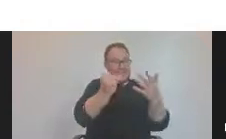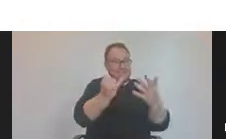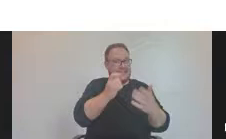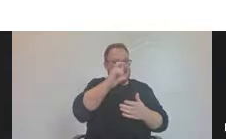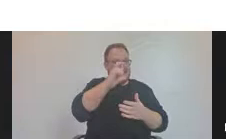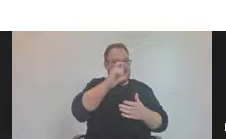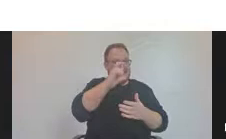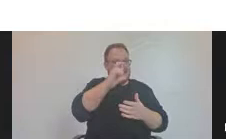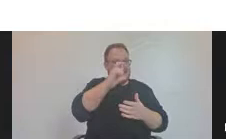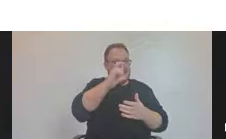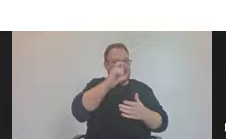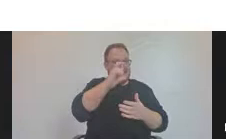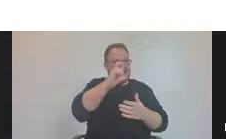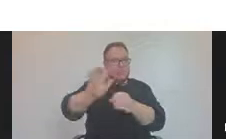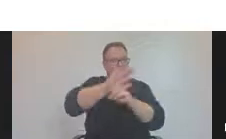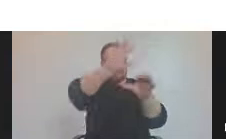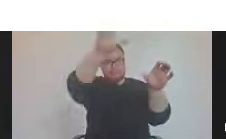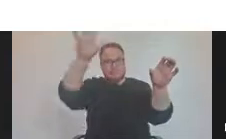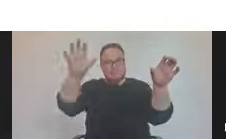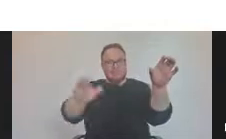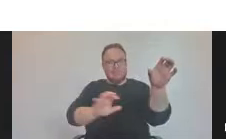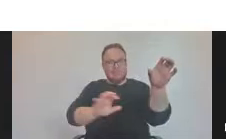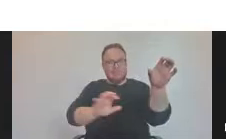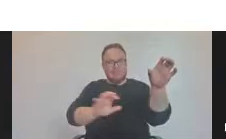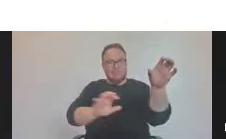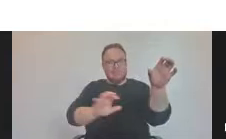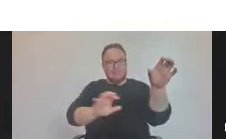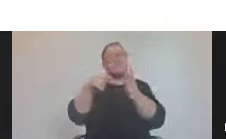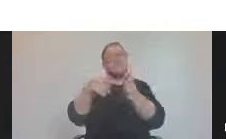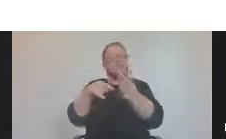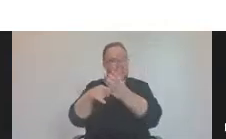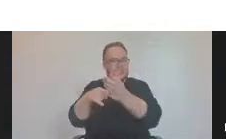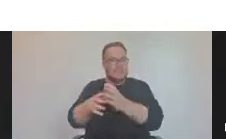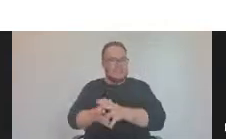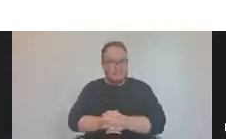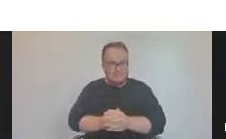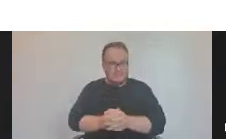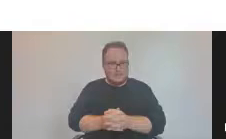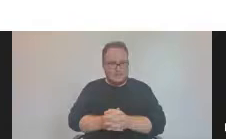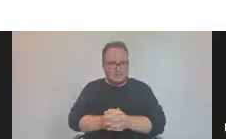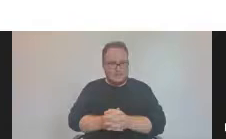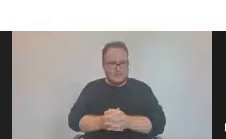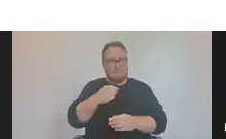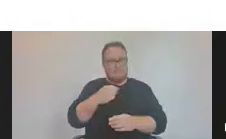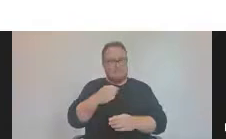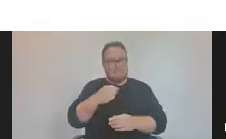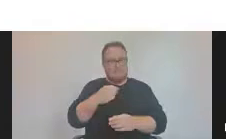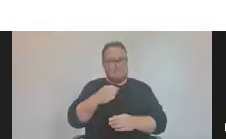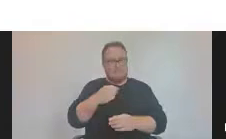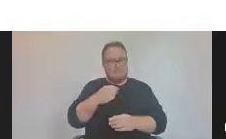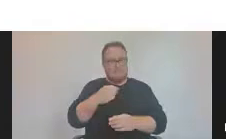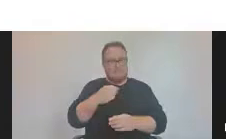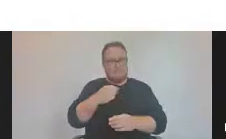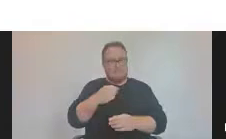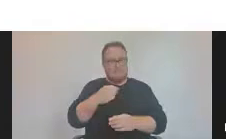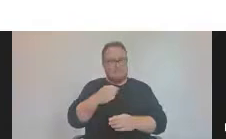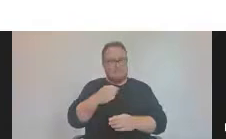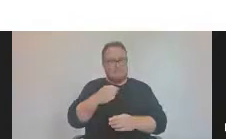CCGs in Staffordshire and Stoke-on-Trent. My name's Alison Bradley. I'm the chair of North